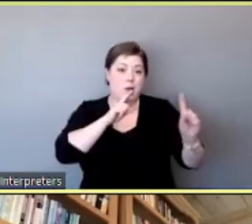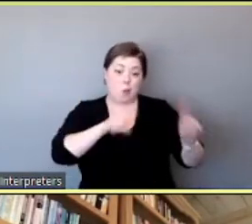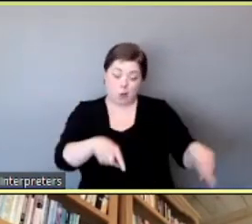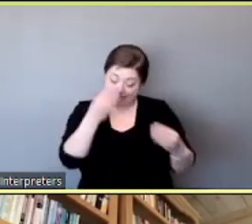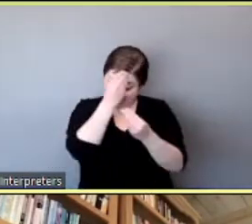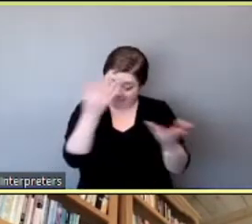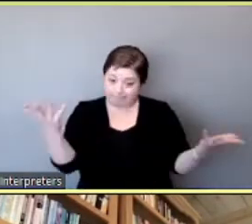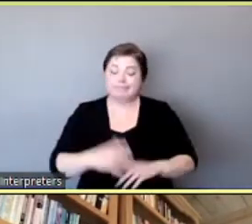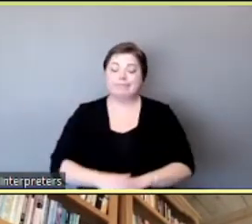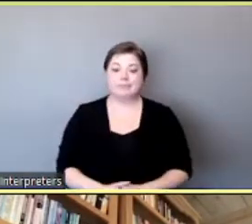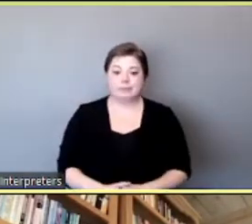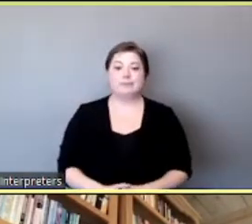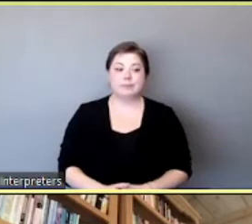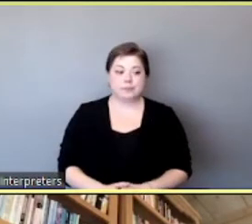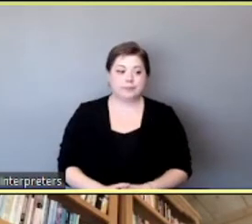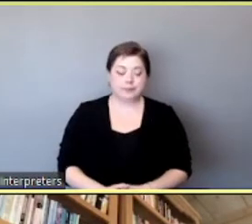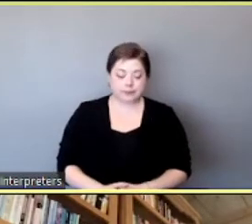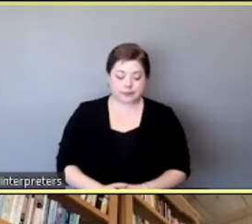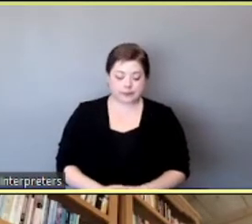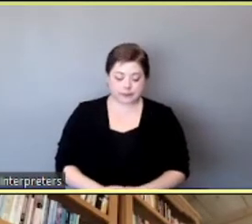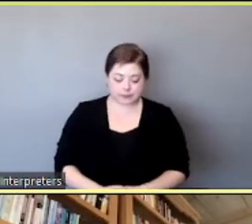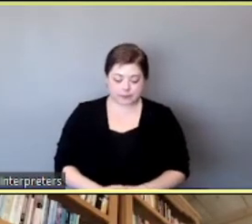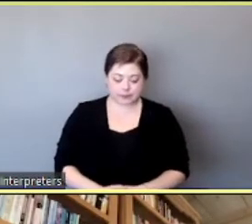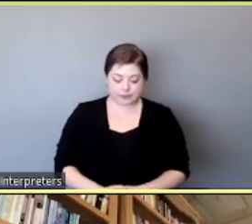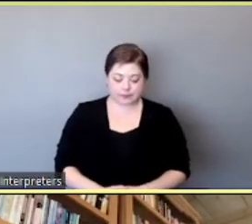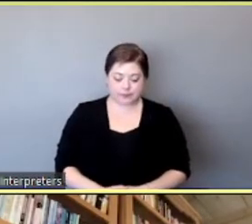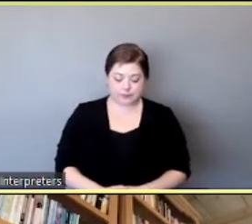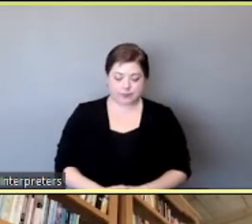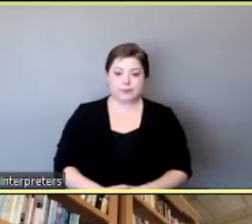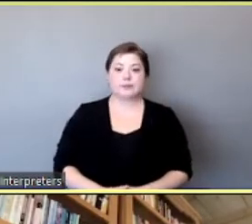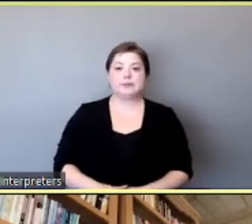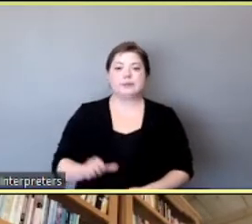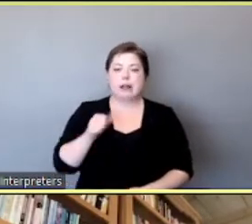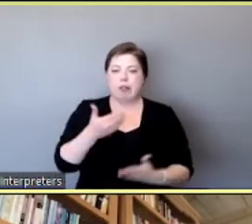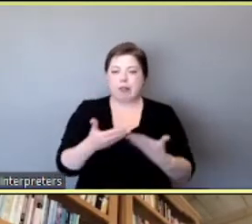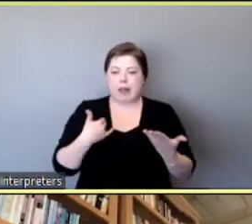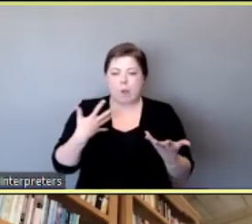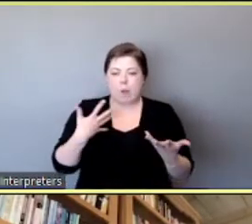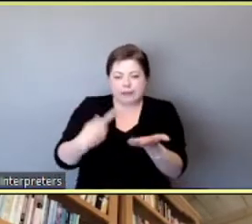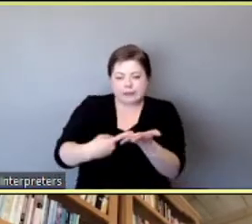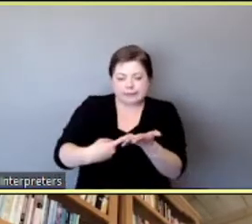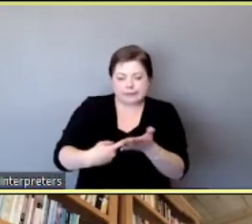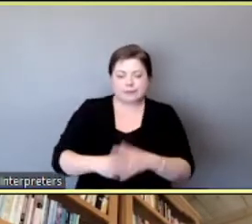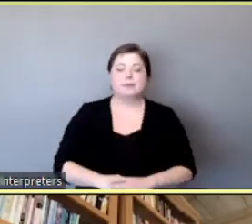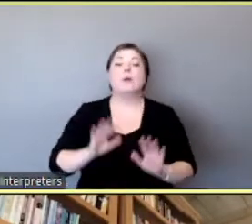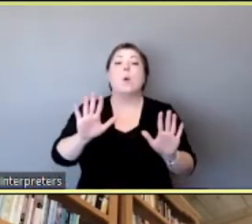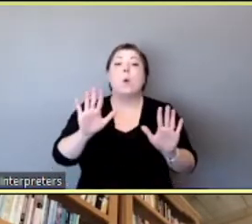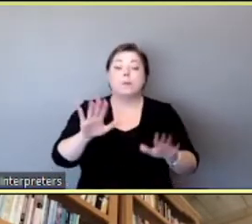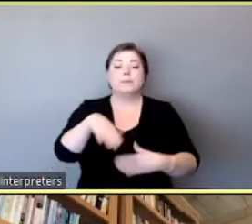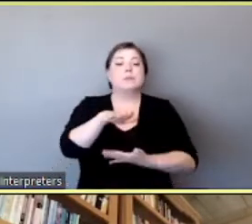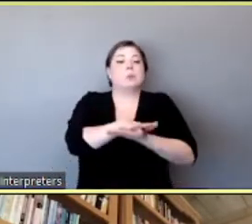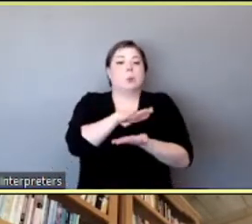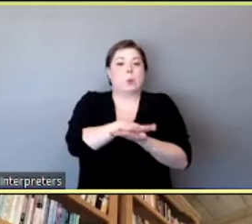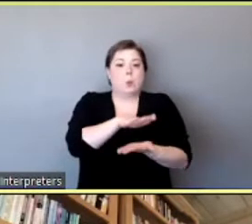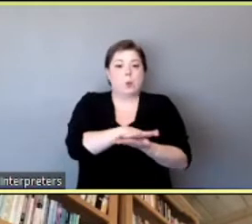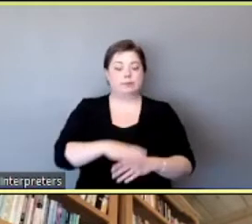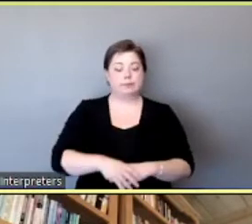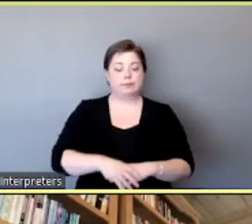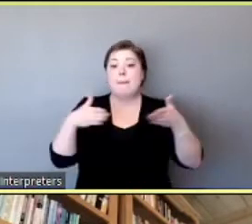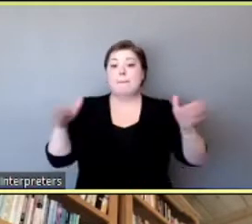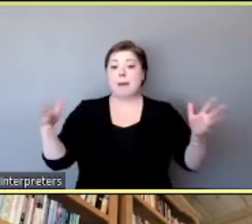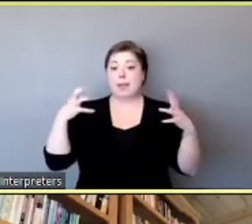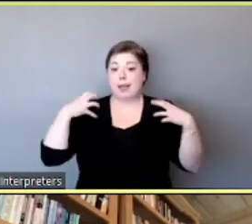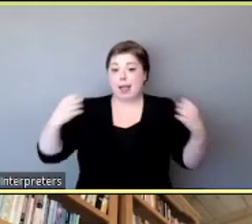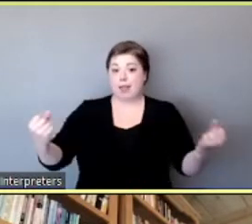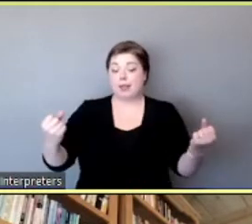I also, there was one other thing about that. Oh, the schools, public health officials are